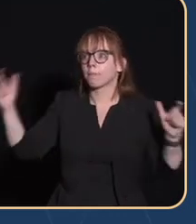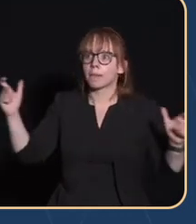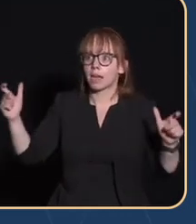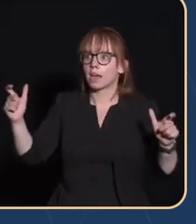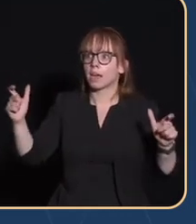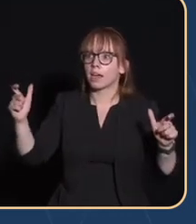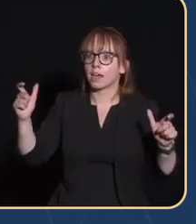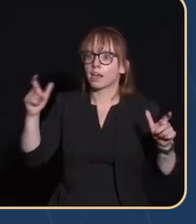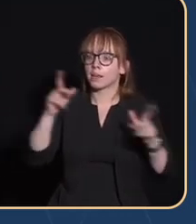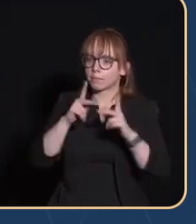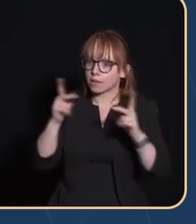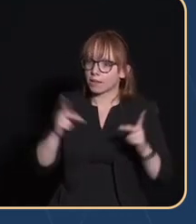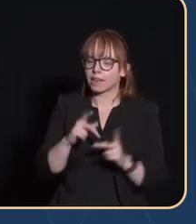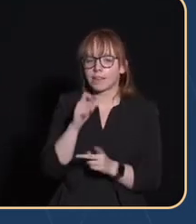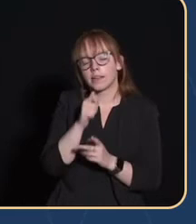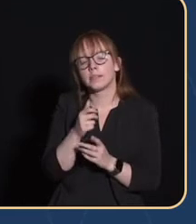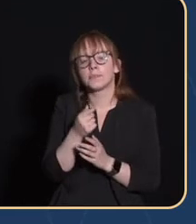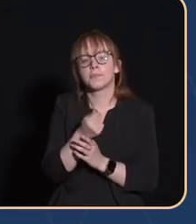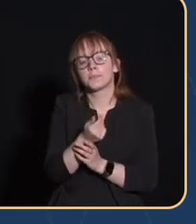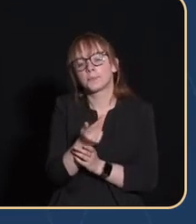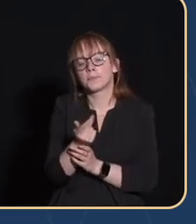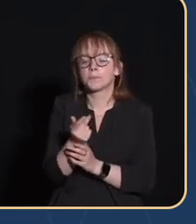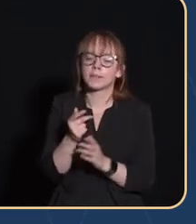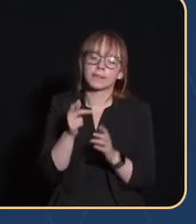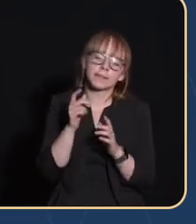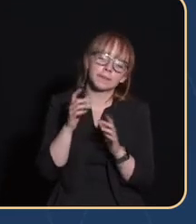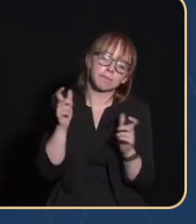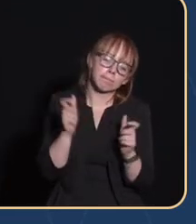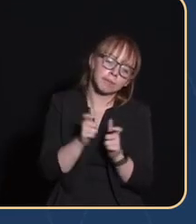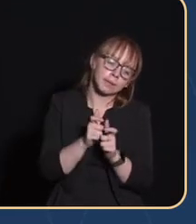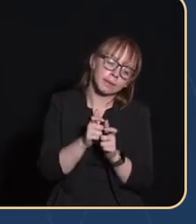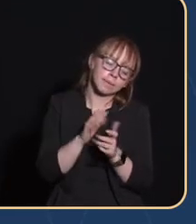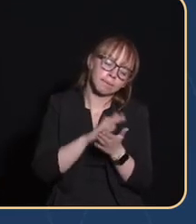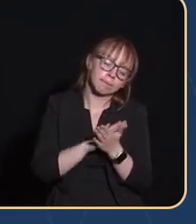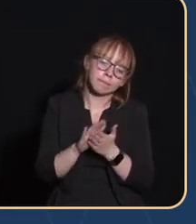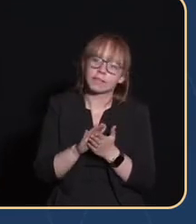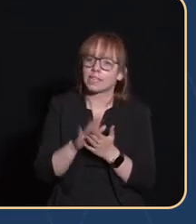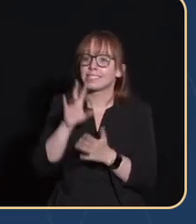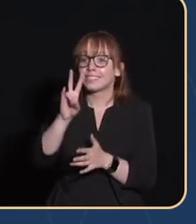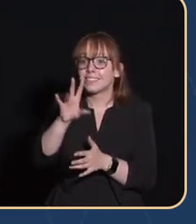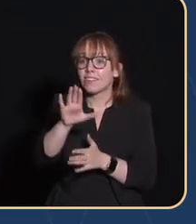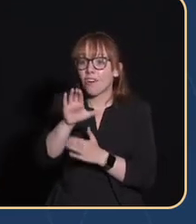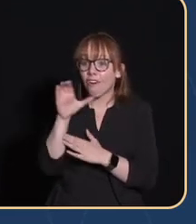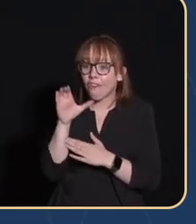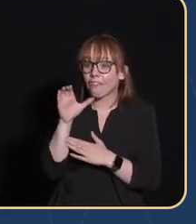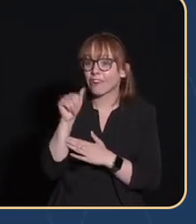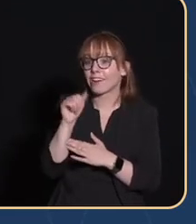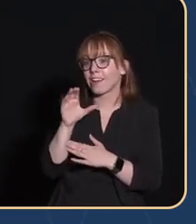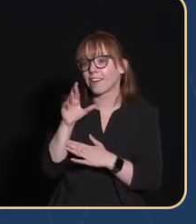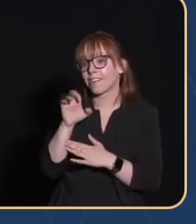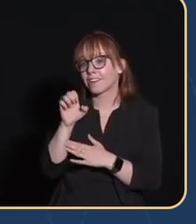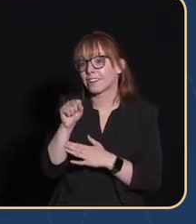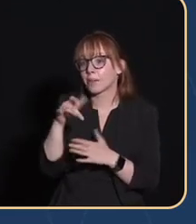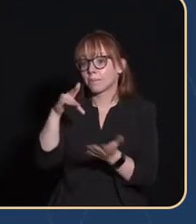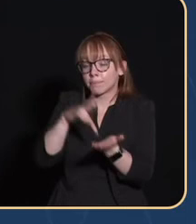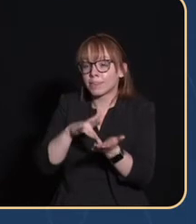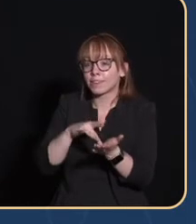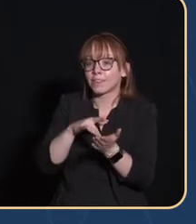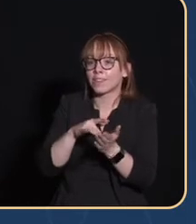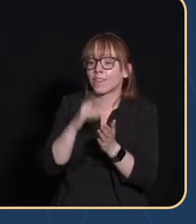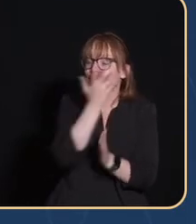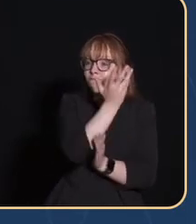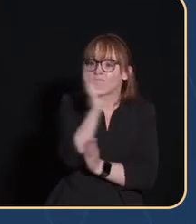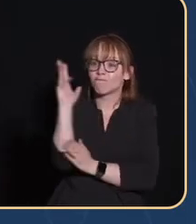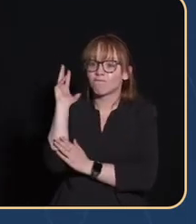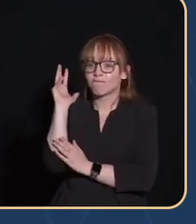is not just some hole-in-the-wall resort. It's a 700-acre in the middle of the Wisconsin wilderness, the Heartwood Resort.